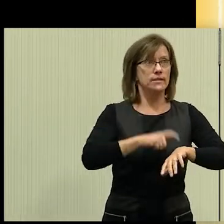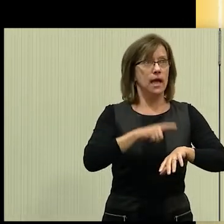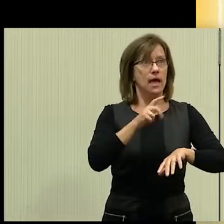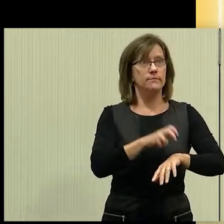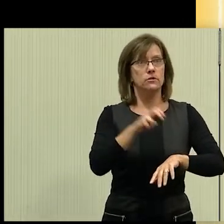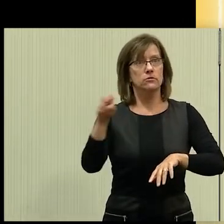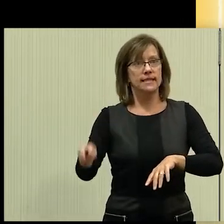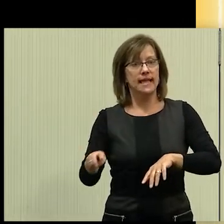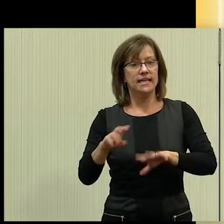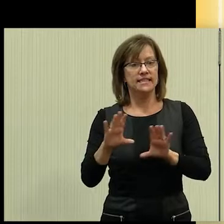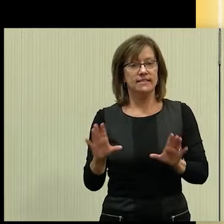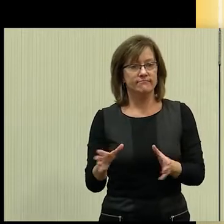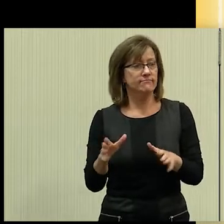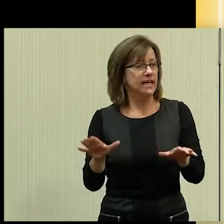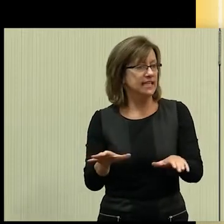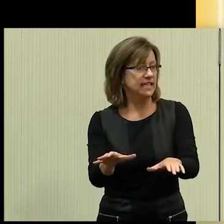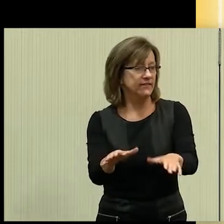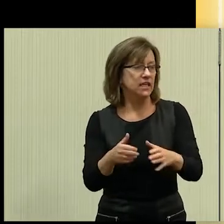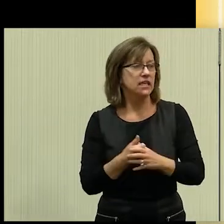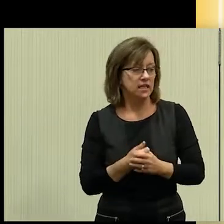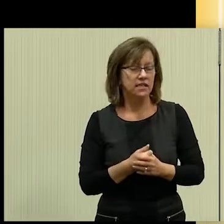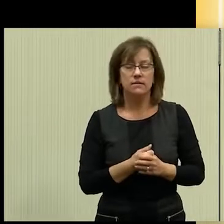move from one activity to another.